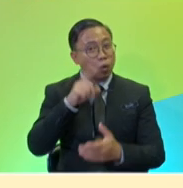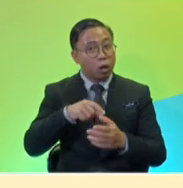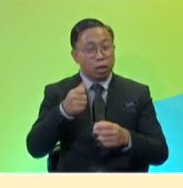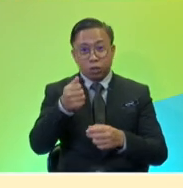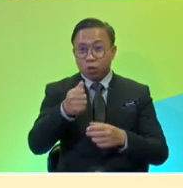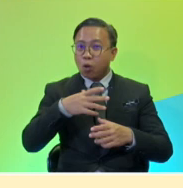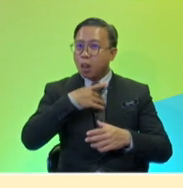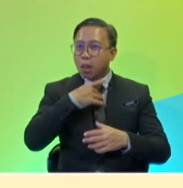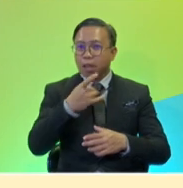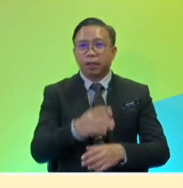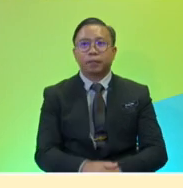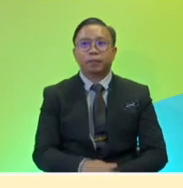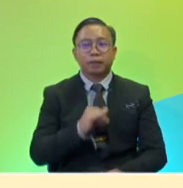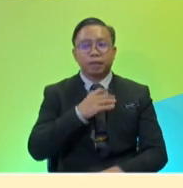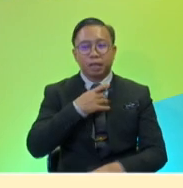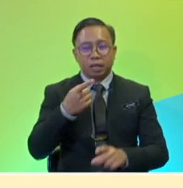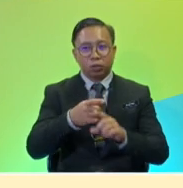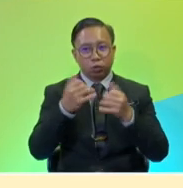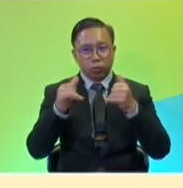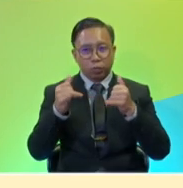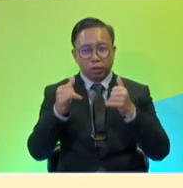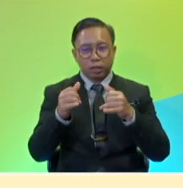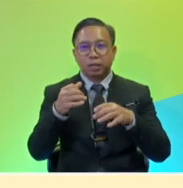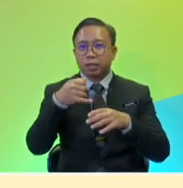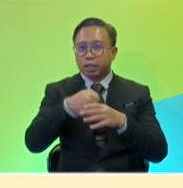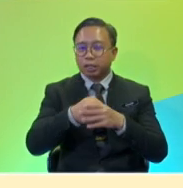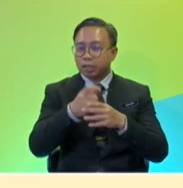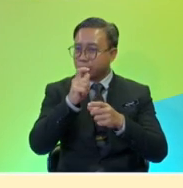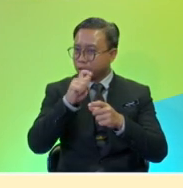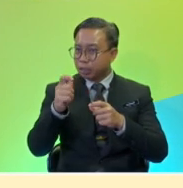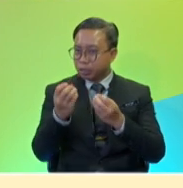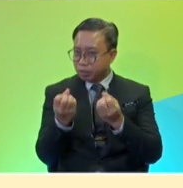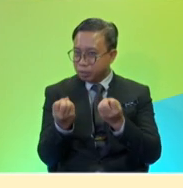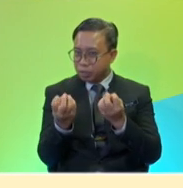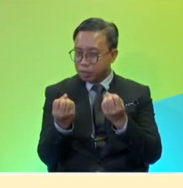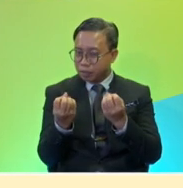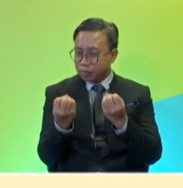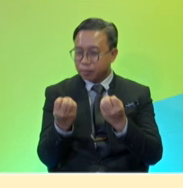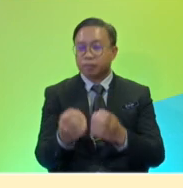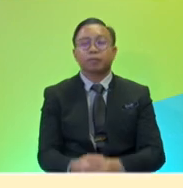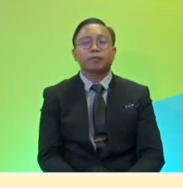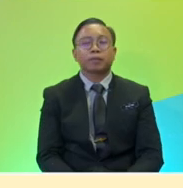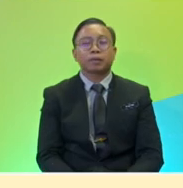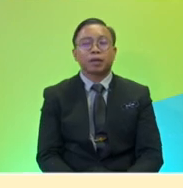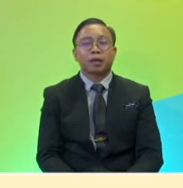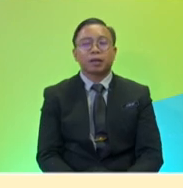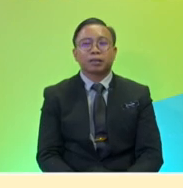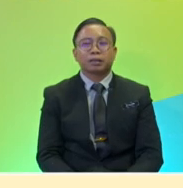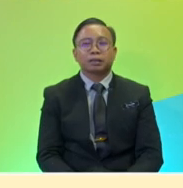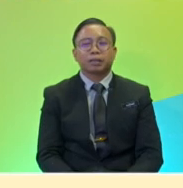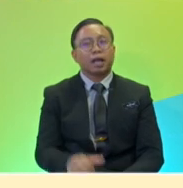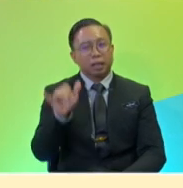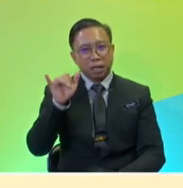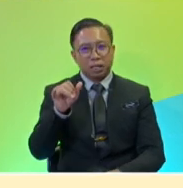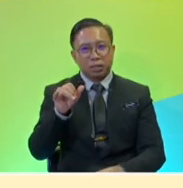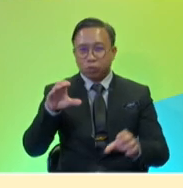beach? I like to play in the sand. Oh, like to play in the sand. That's fun. Okay, yeah. And you can